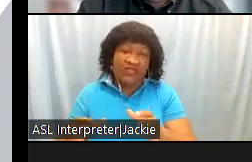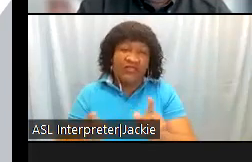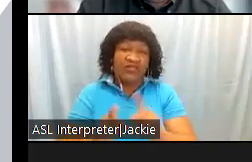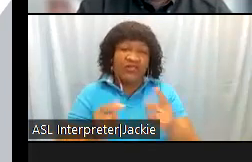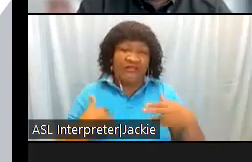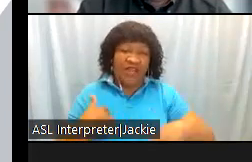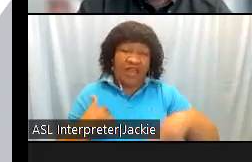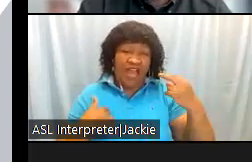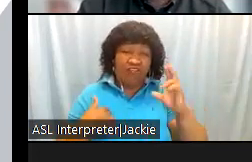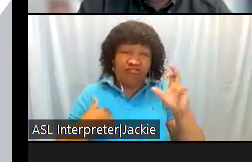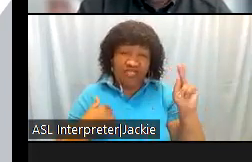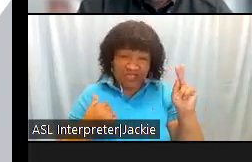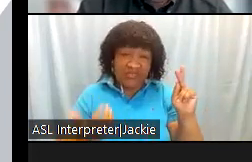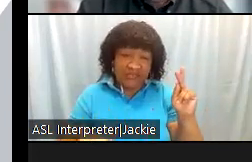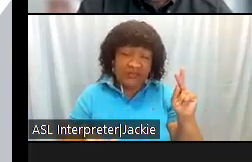higher risk.